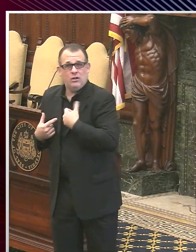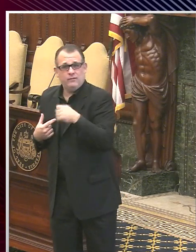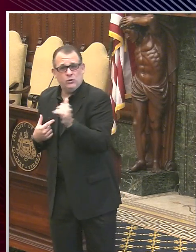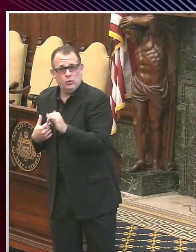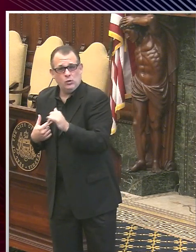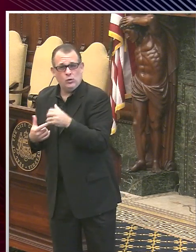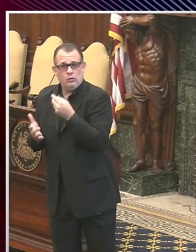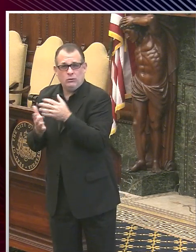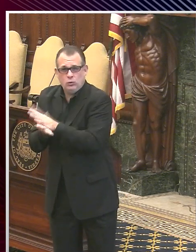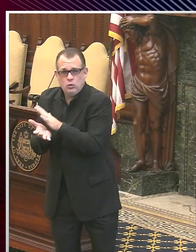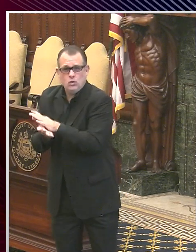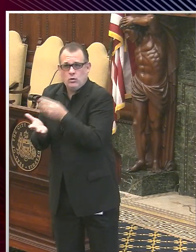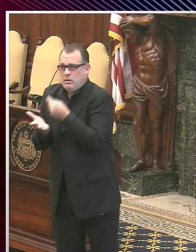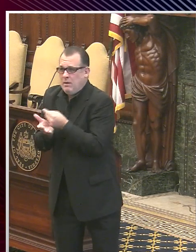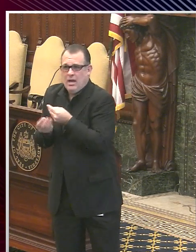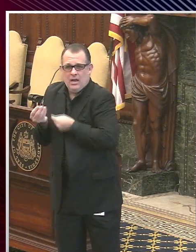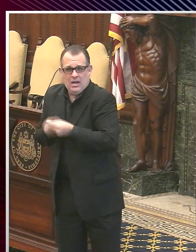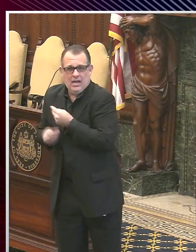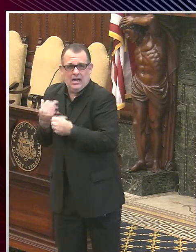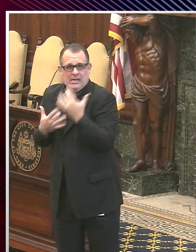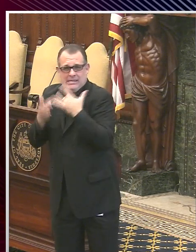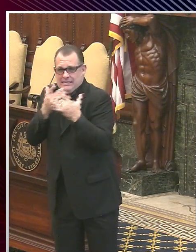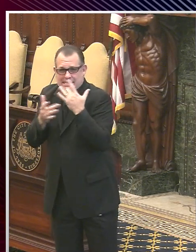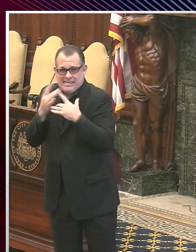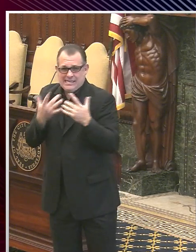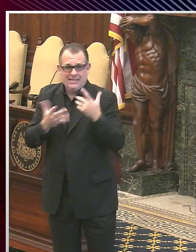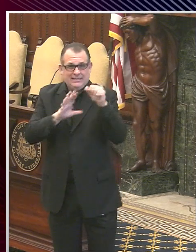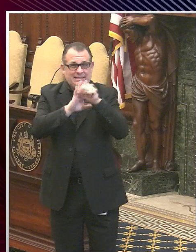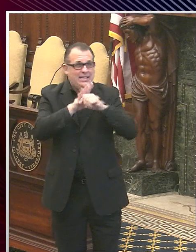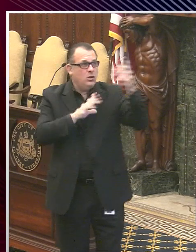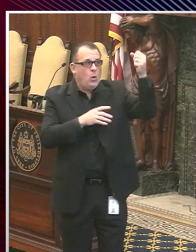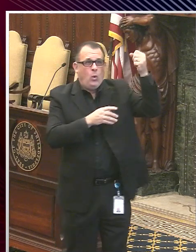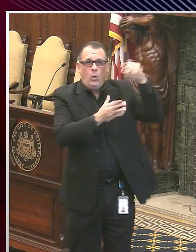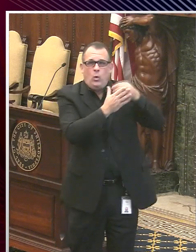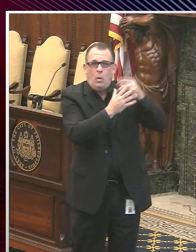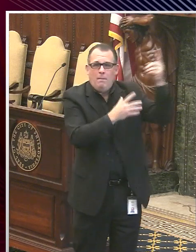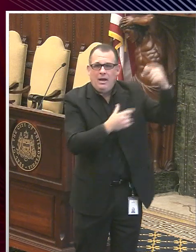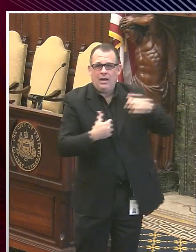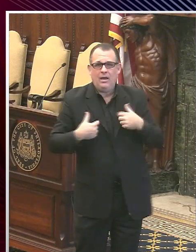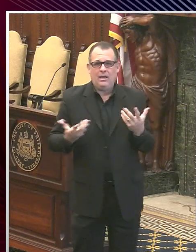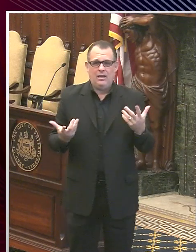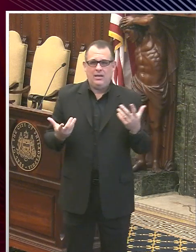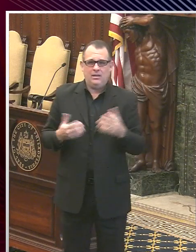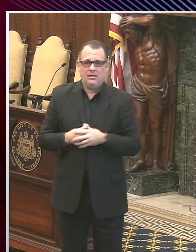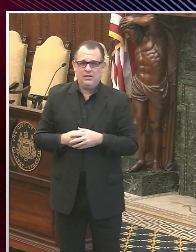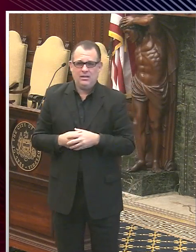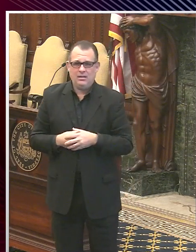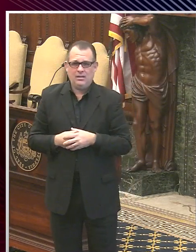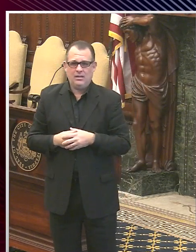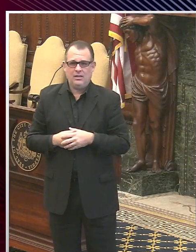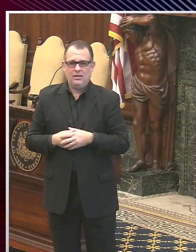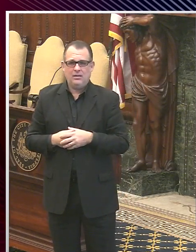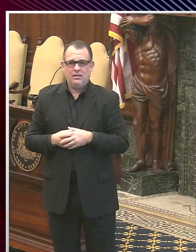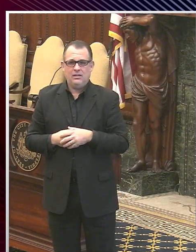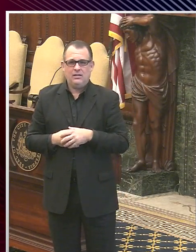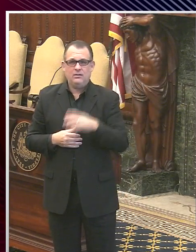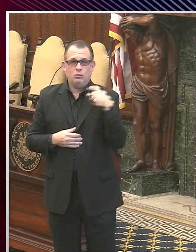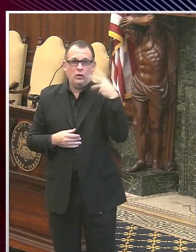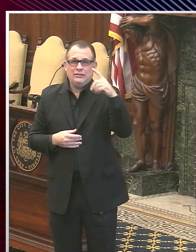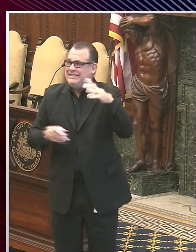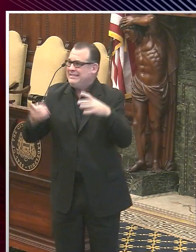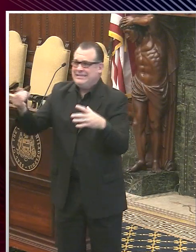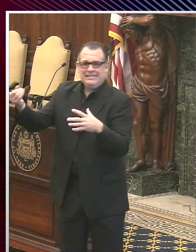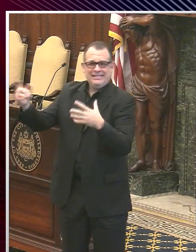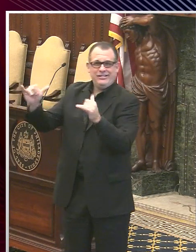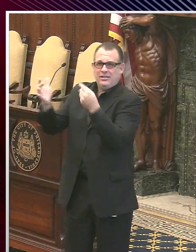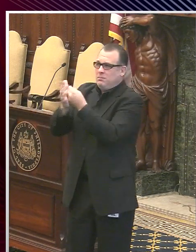deficit. The state is holding on to money. The legislature has not appropriated all the CARES Act money, and Congress is